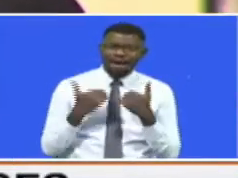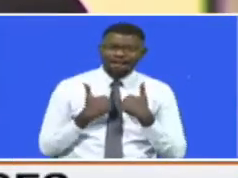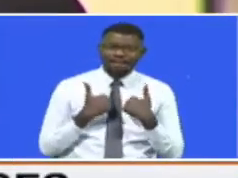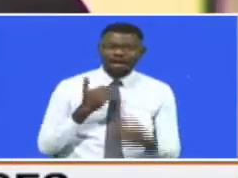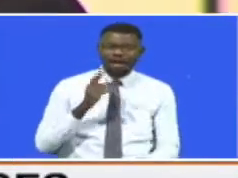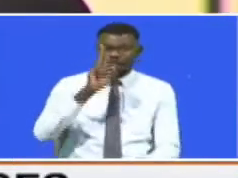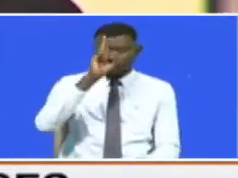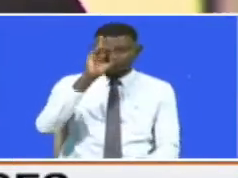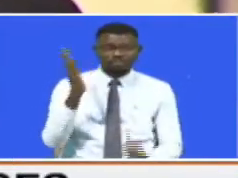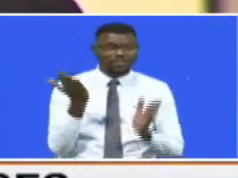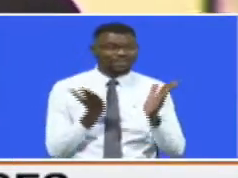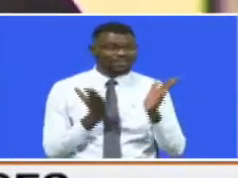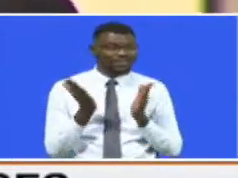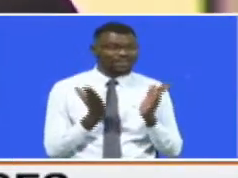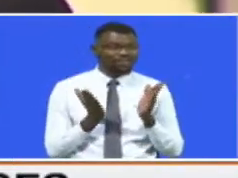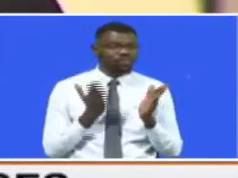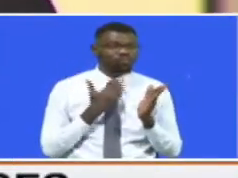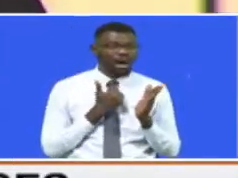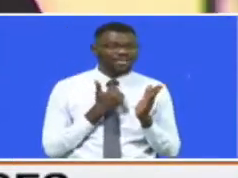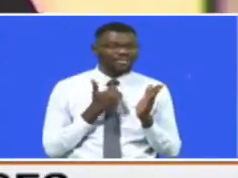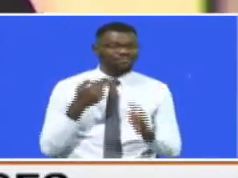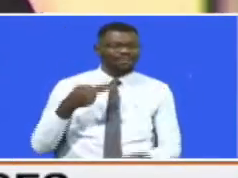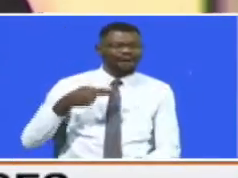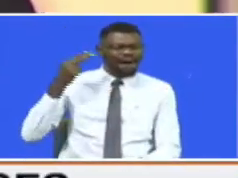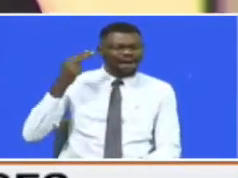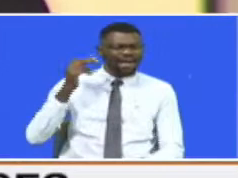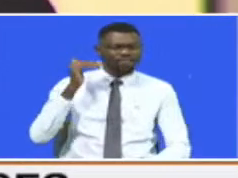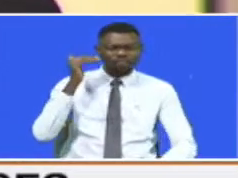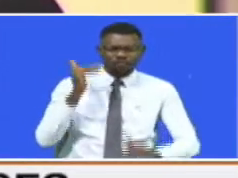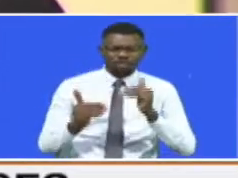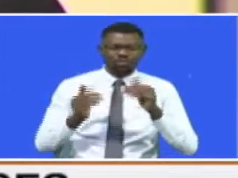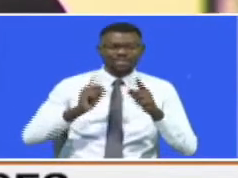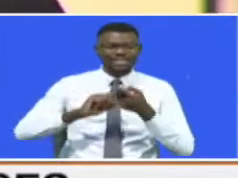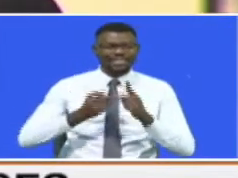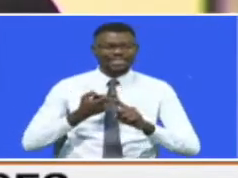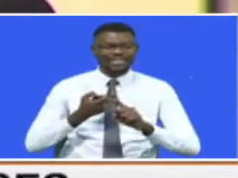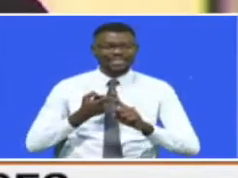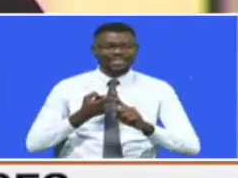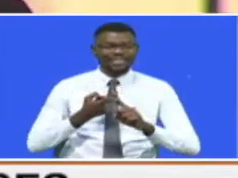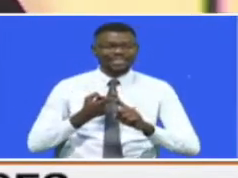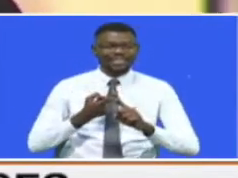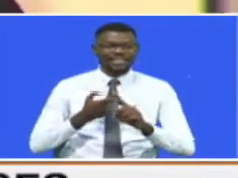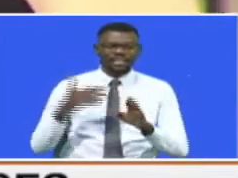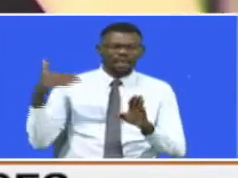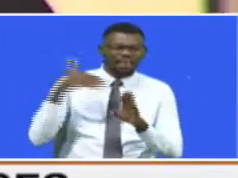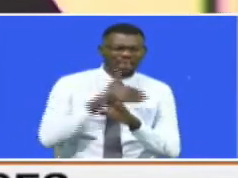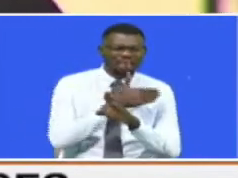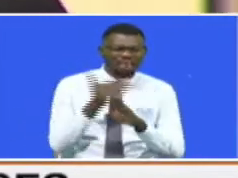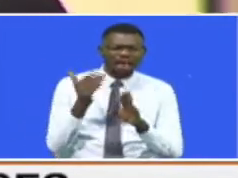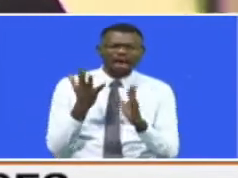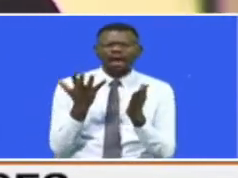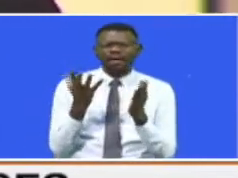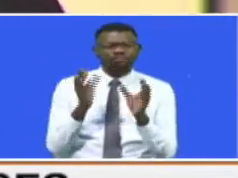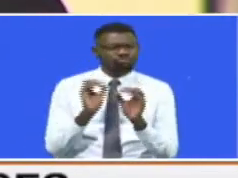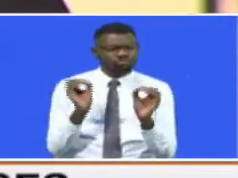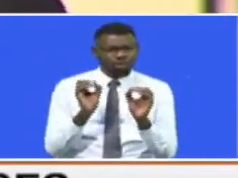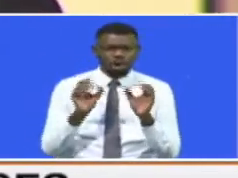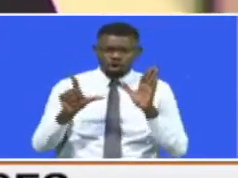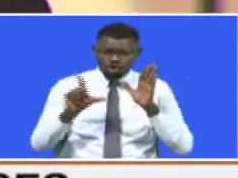police service to maintain high professional standards, scrupulous adherence to the rule of